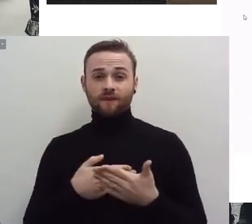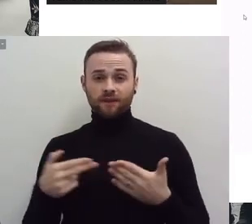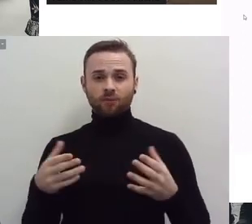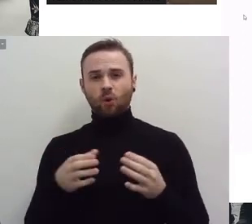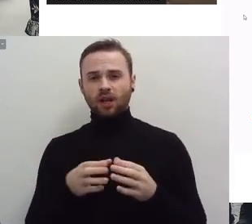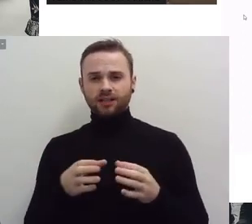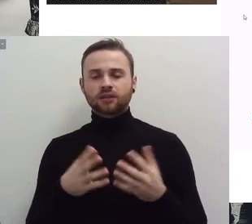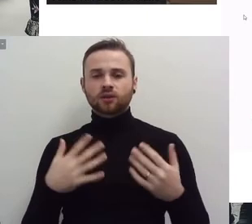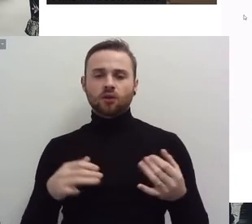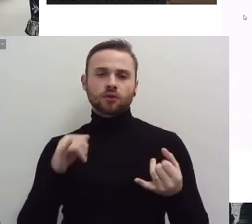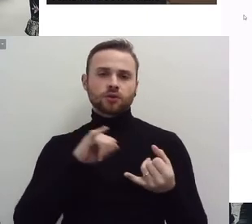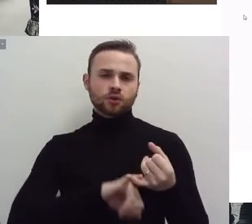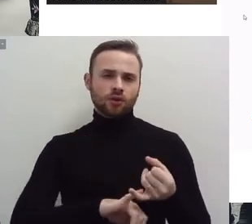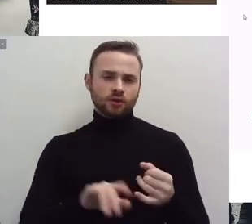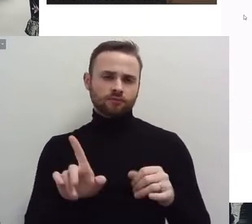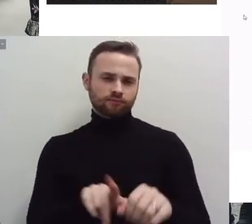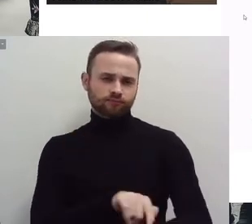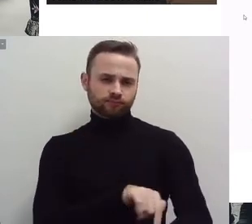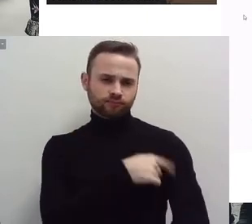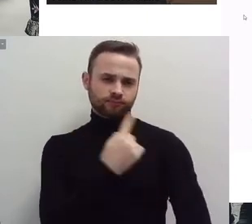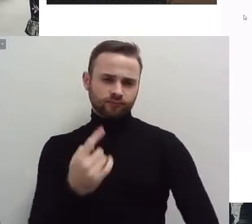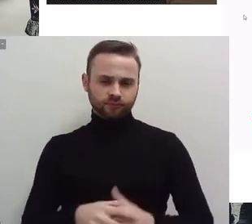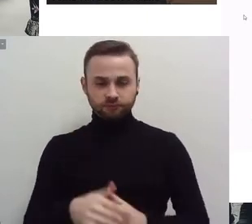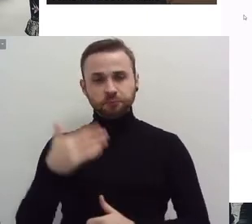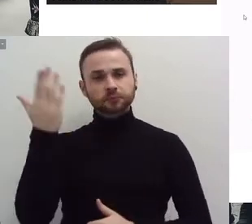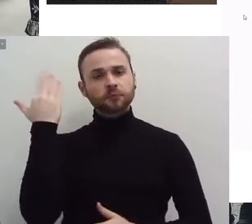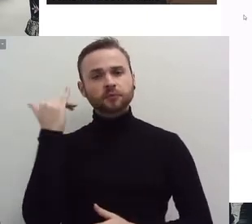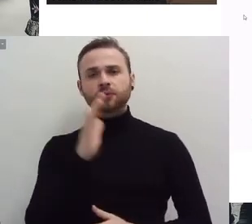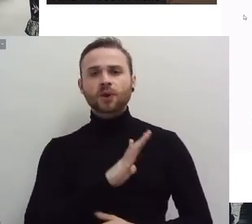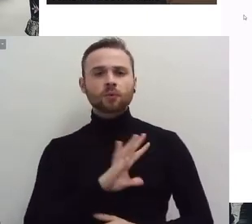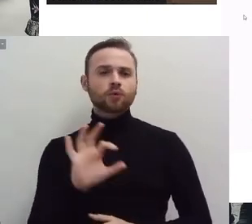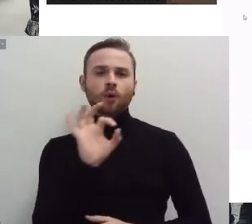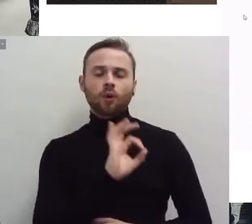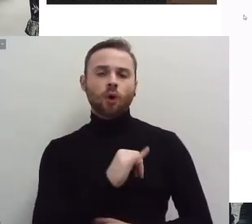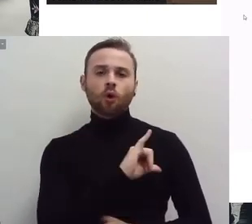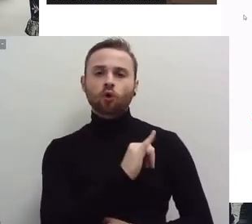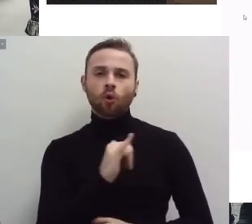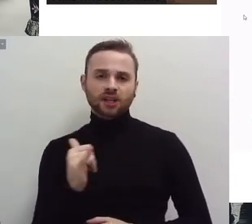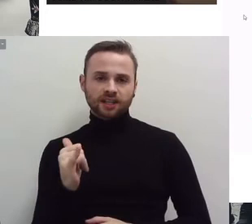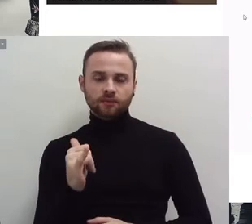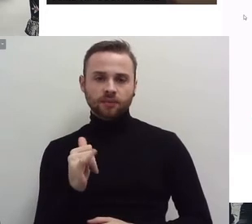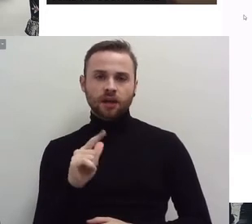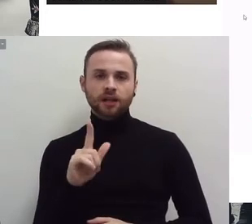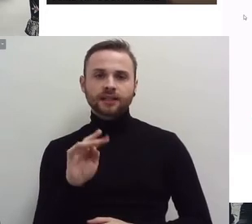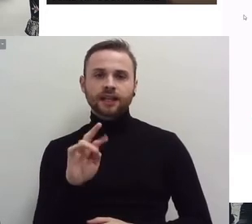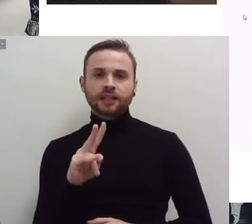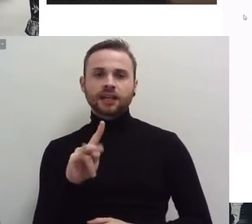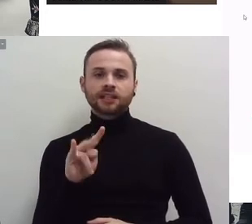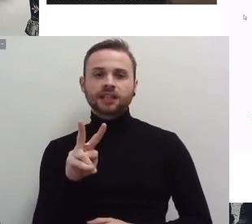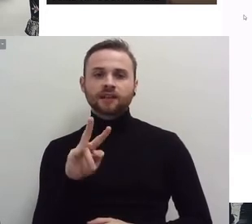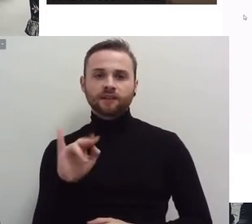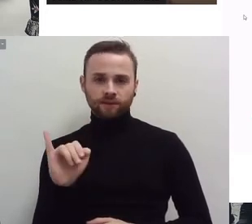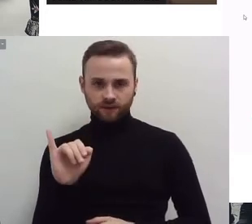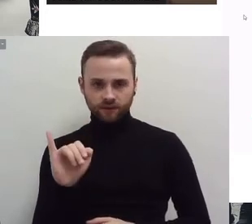care. The Central Union for Child Welfare has, for example, translated the